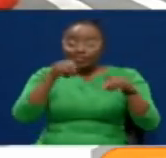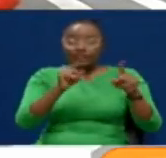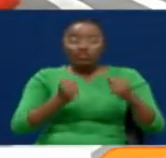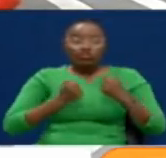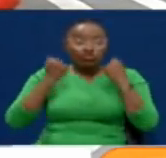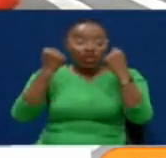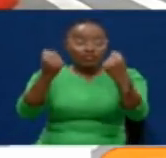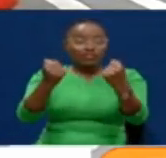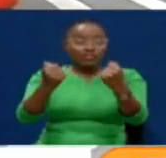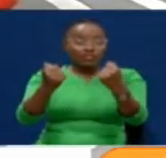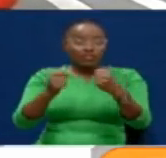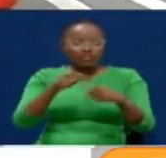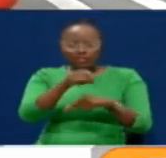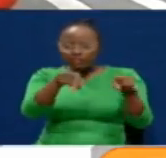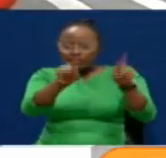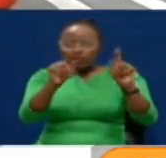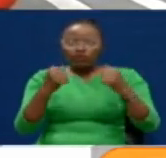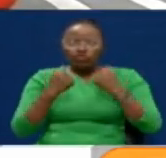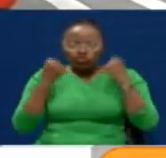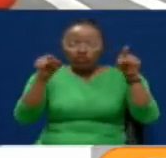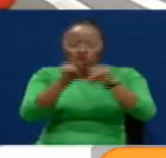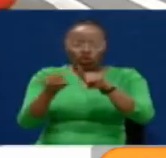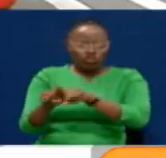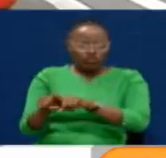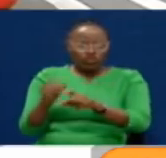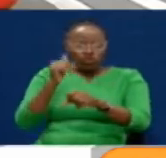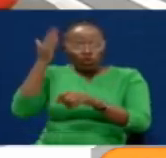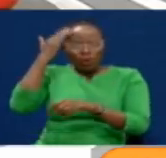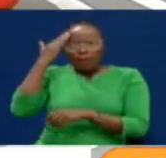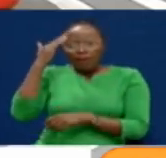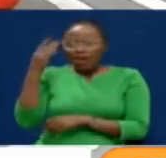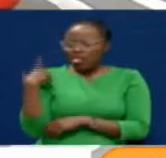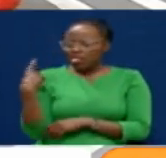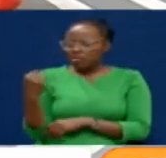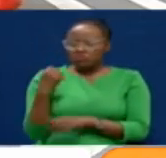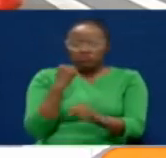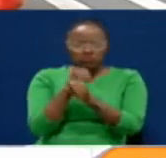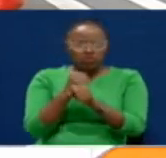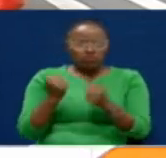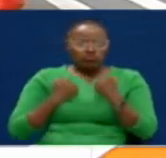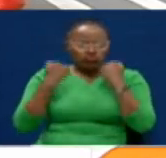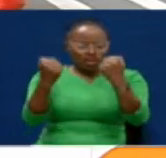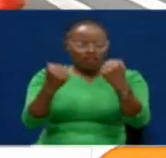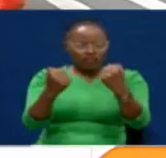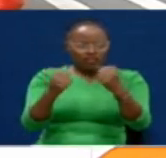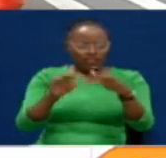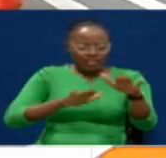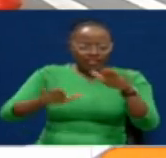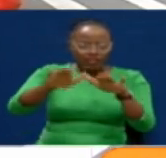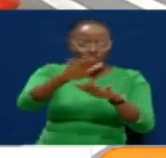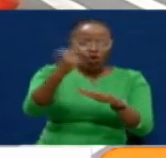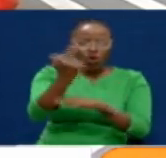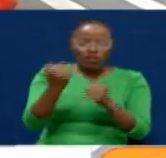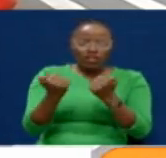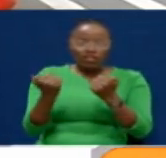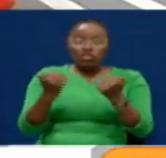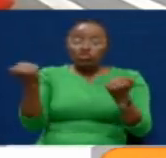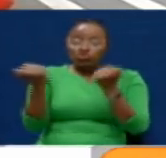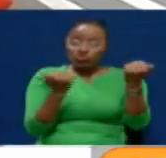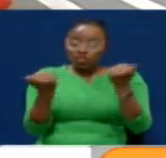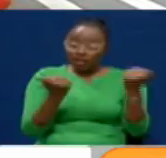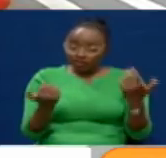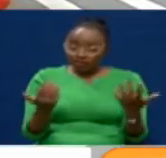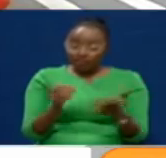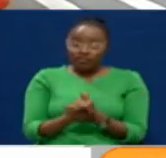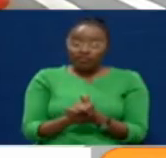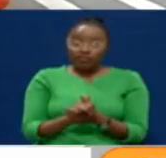drives. Yeah. He also drives. Remember, you did that rally the other day? Yes. Right? I drive. Yeah, super. I mean, not just drive, but you drive.